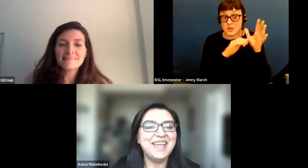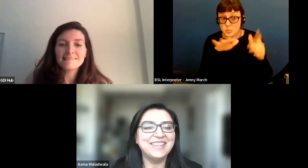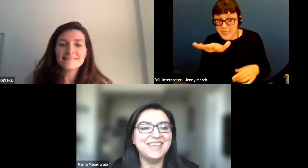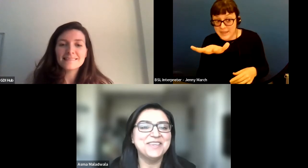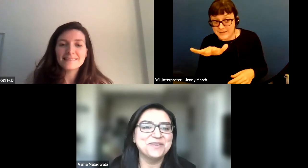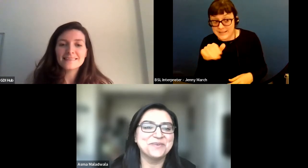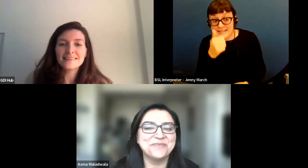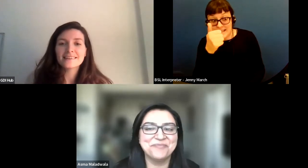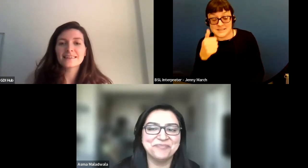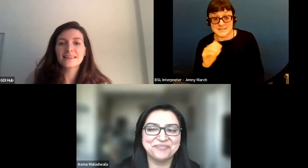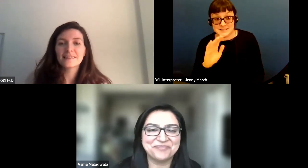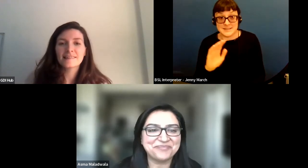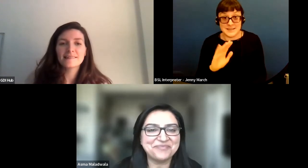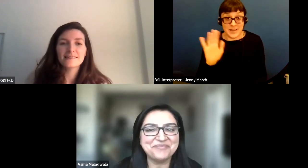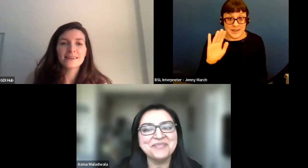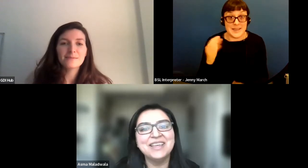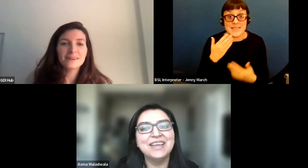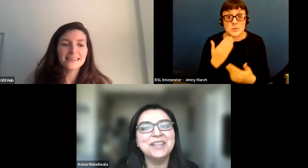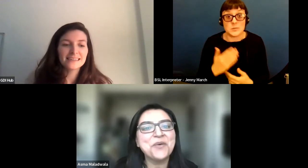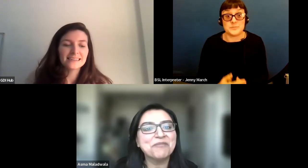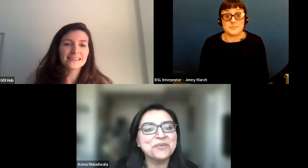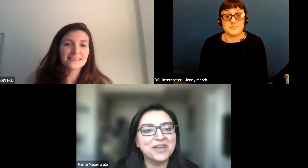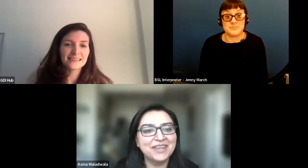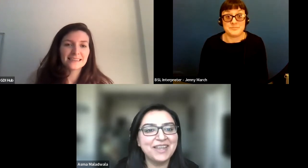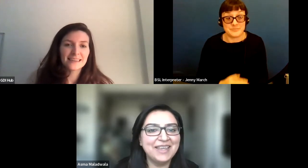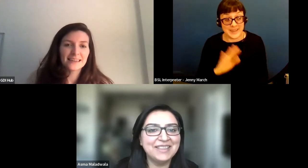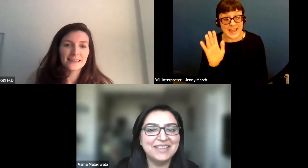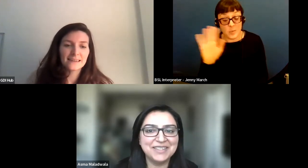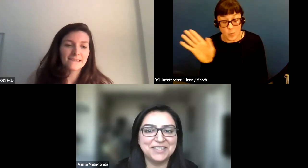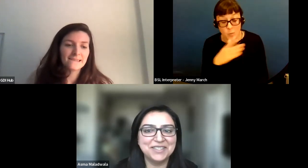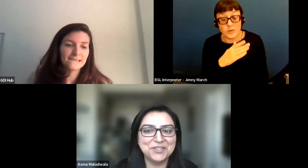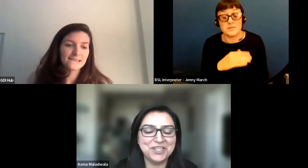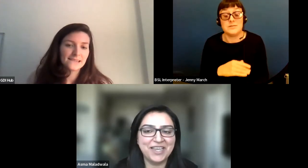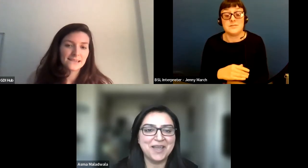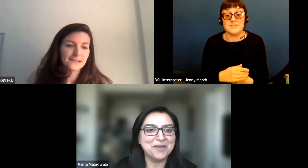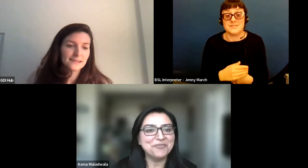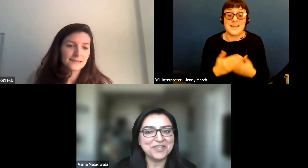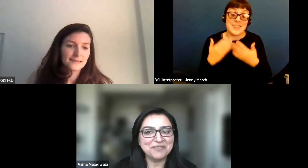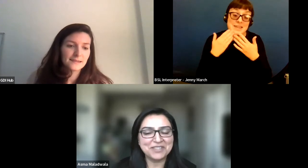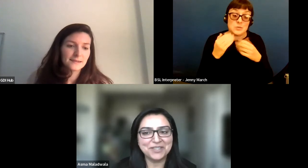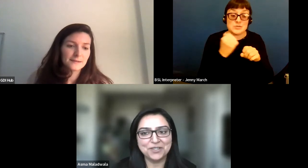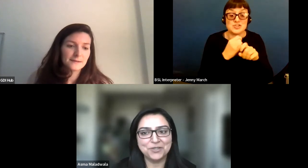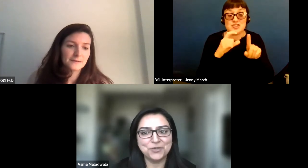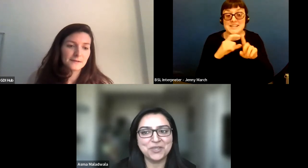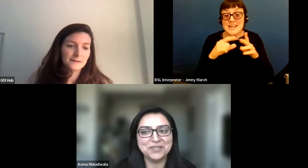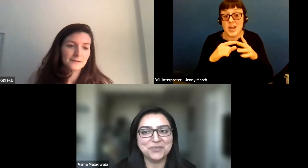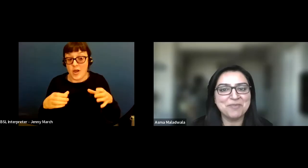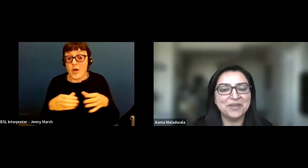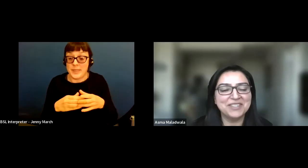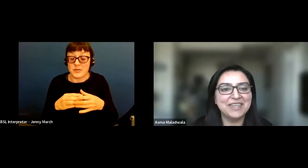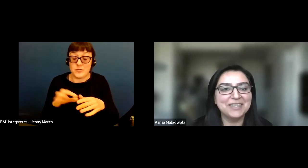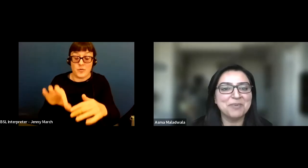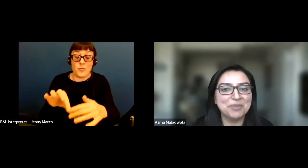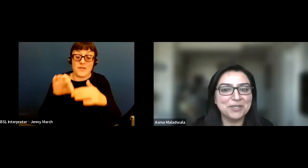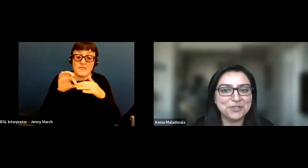Yes, hi, thank you. Brilliant. Hello, everyone, and thanks to GDI Hub for the invitation to join this